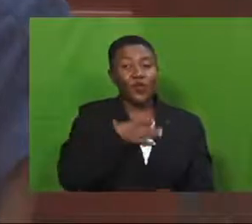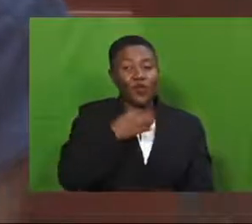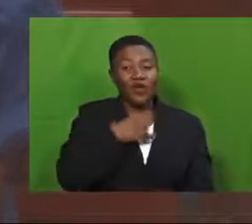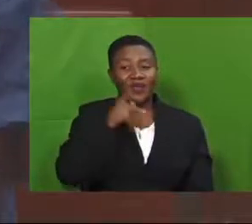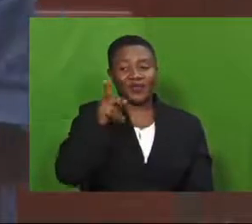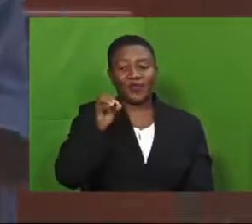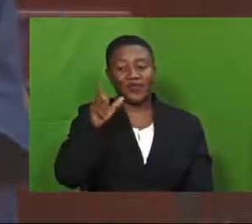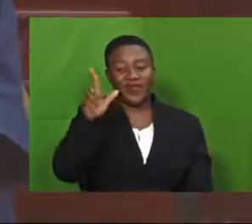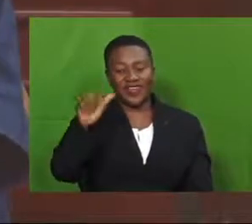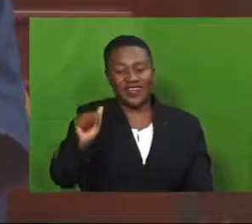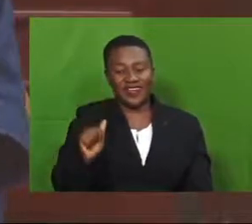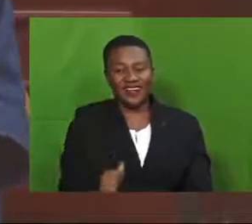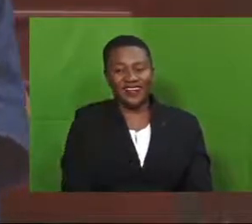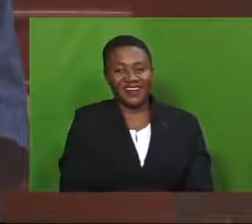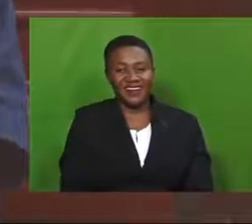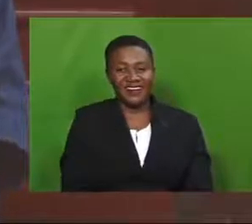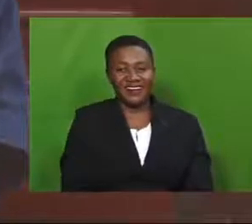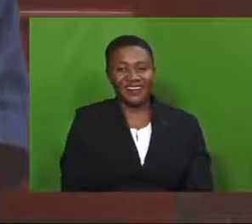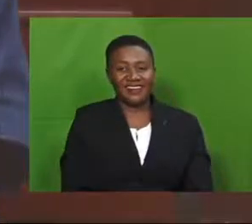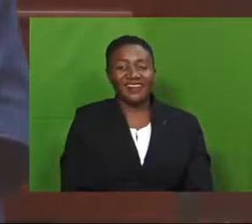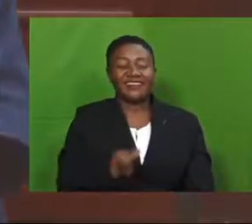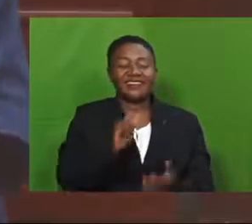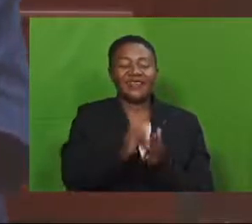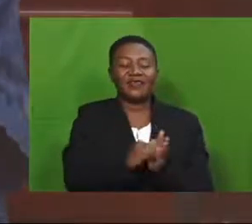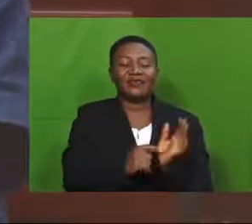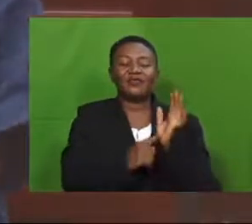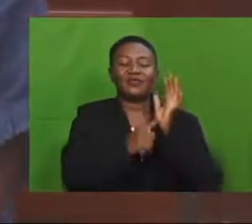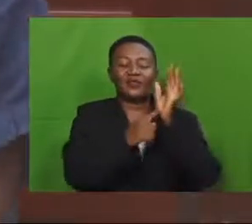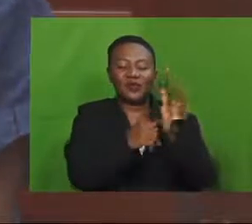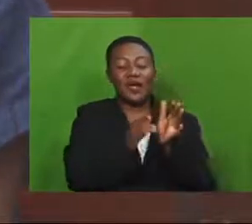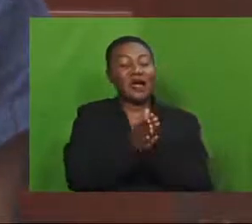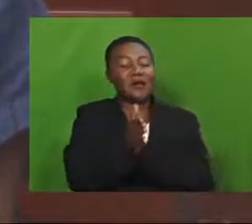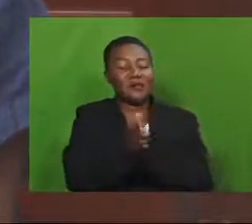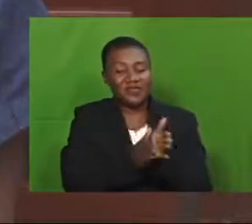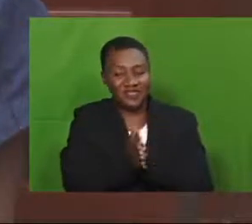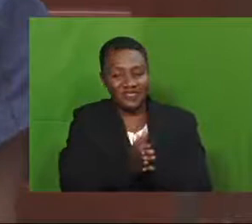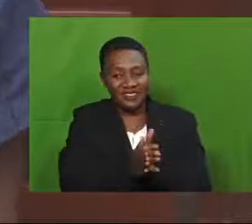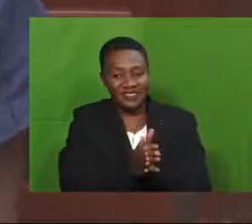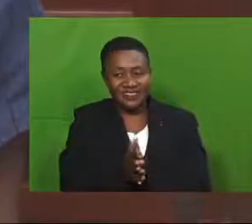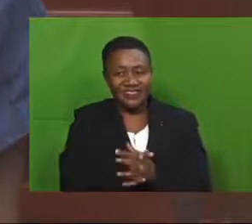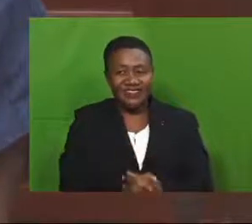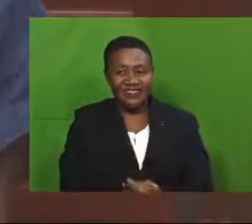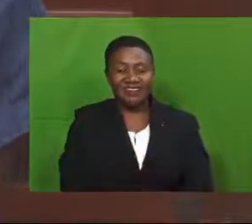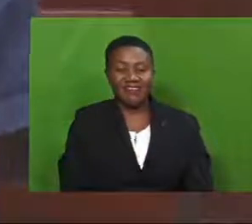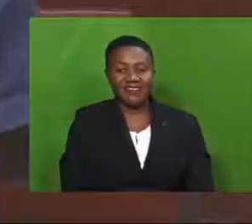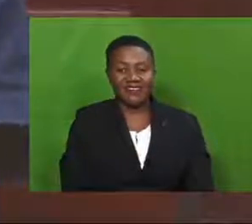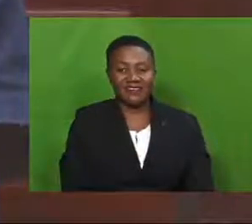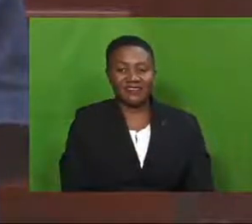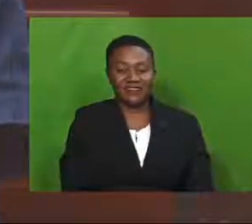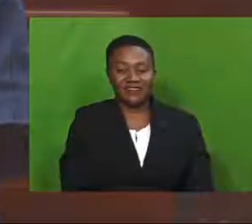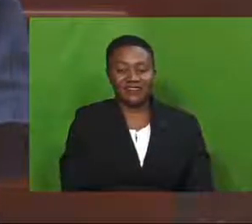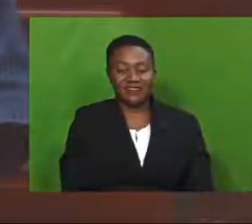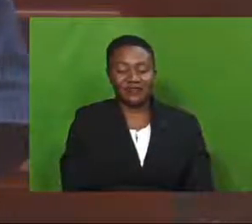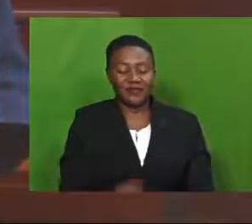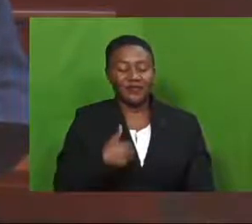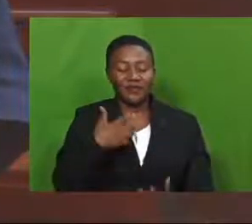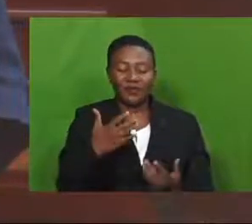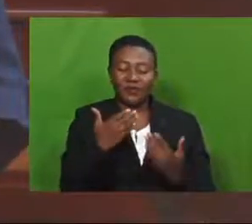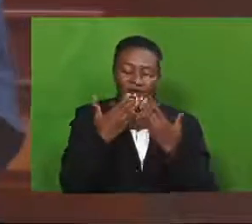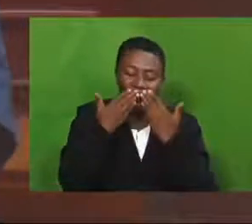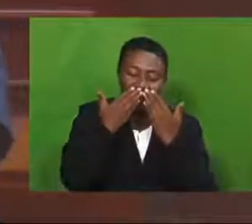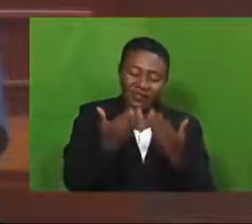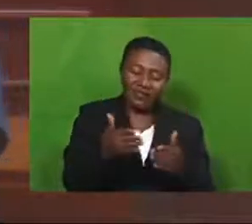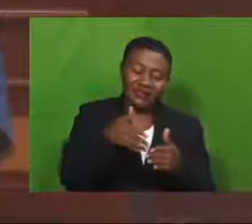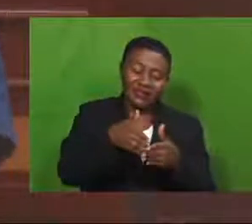session. And that is a recognition of appreciation. I want to first and foremost thank our